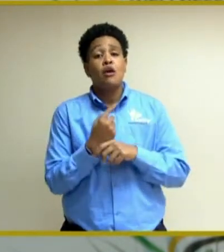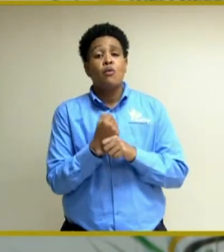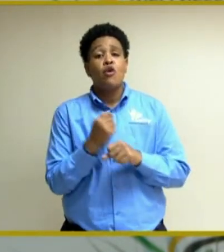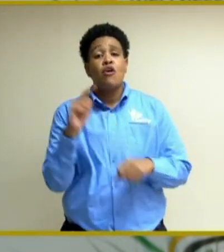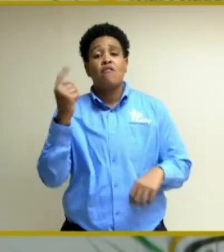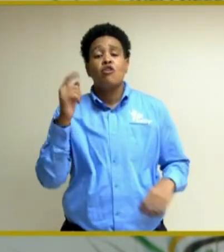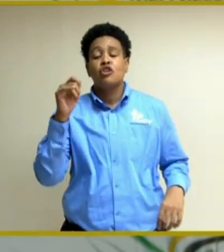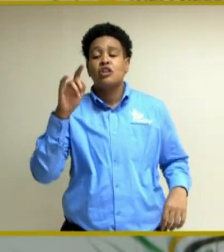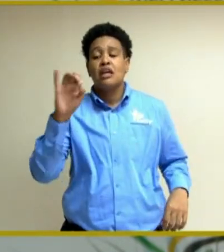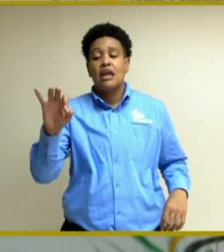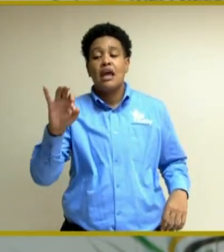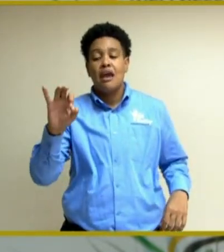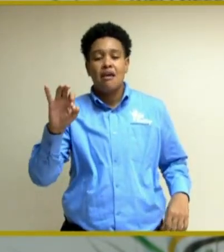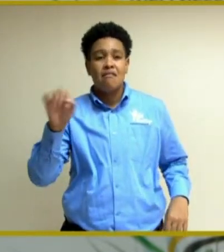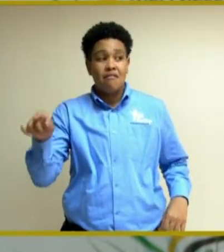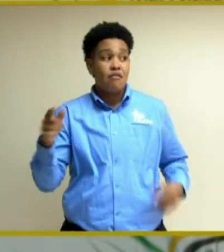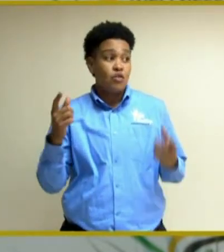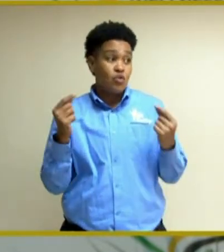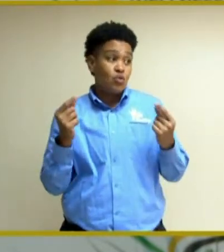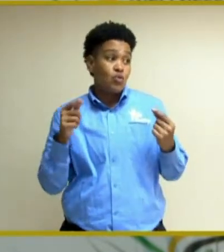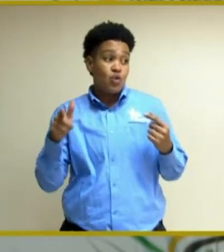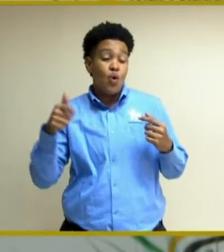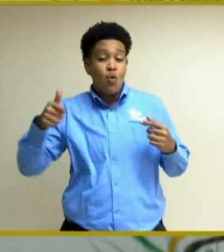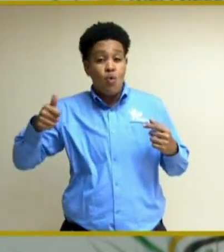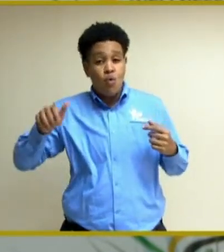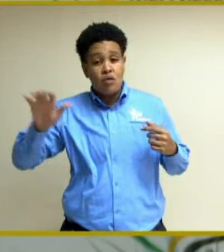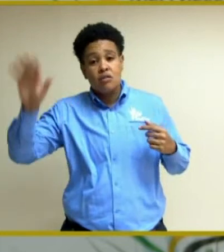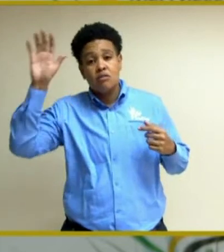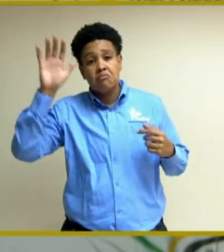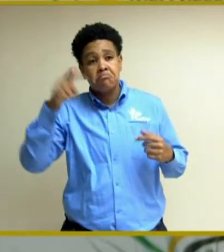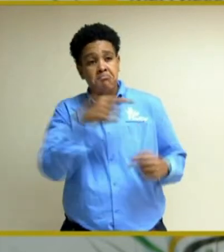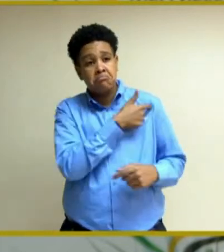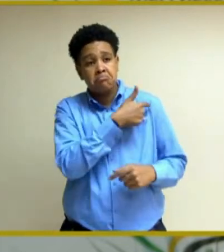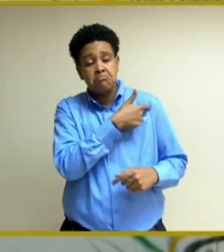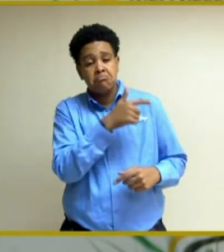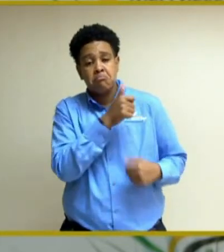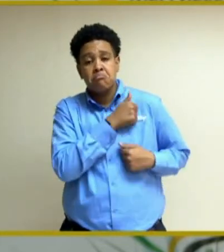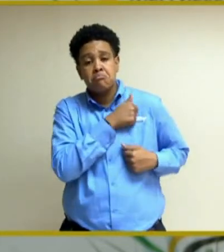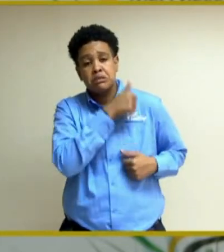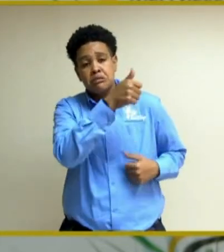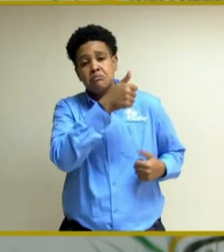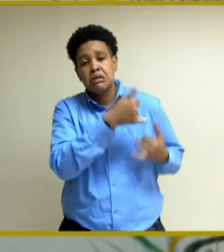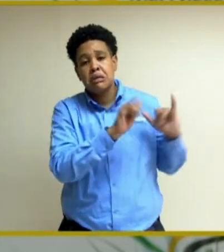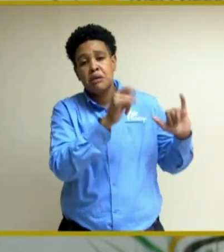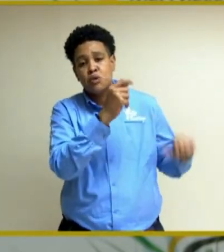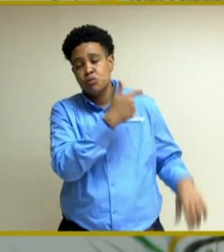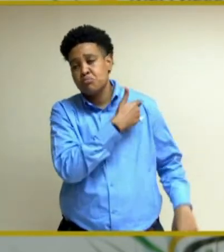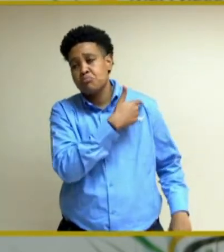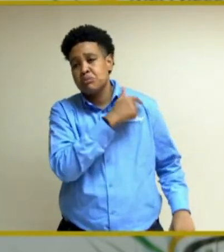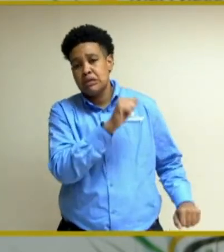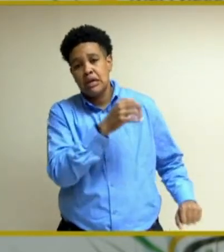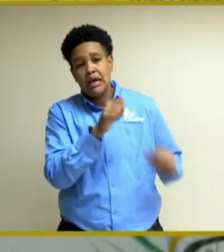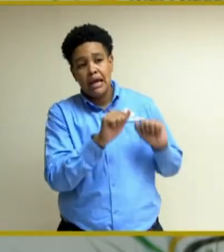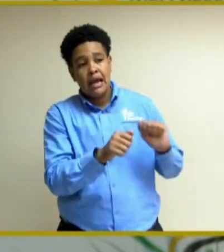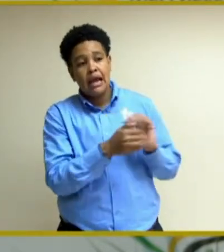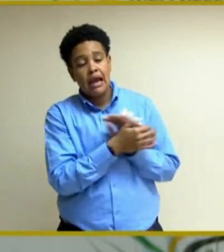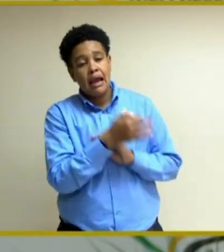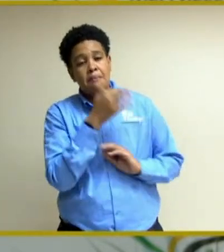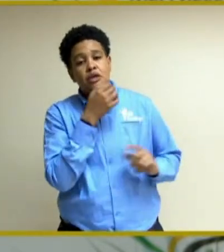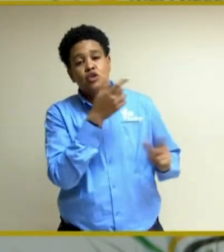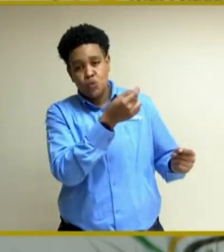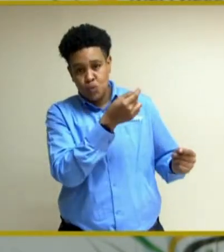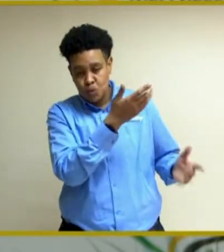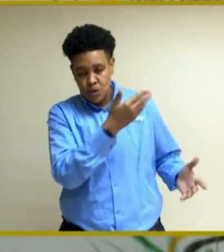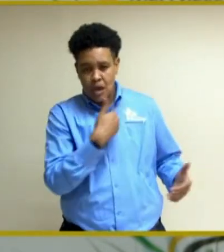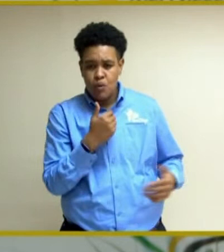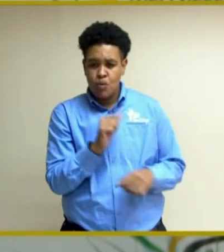The JDF is doing their own, and they have the capacity so to do. And we're working with the